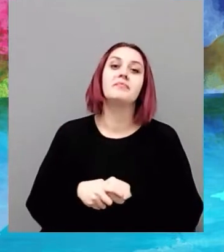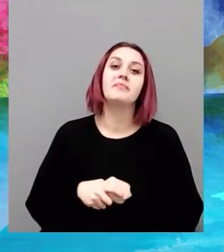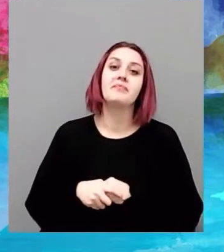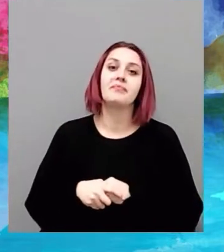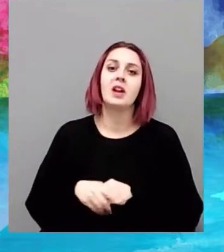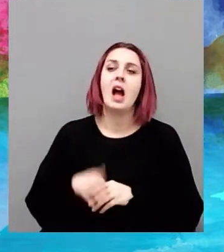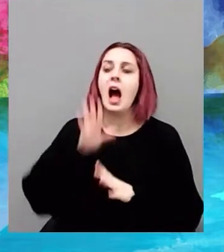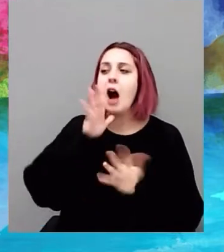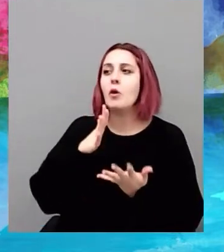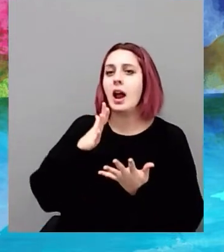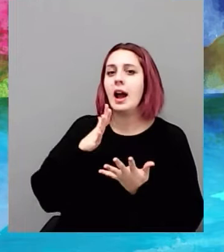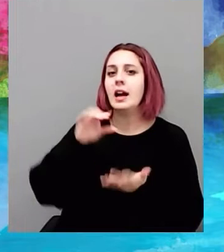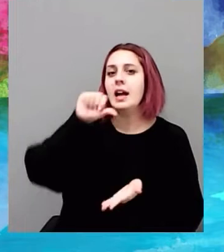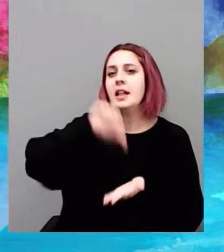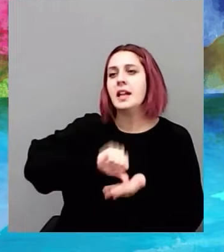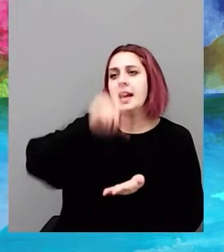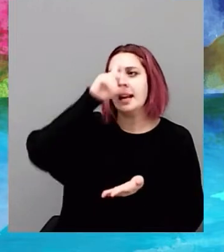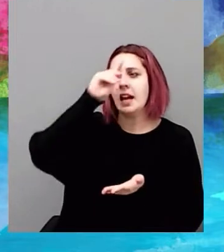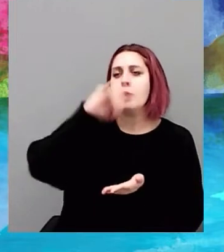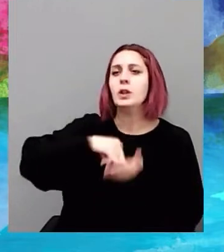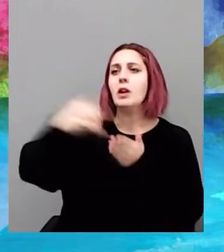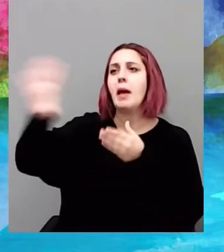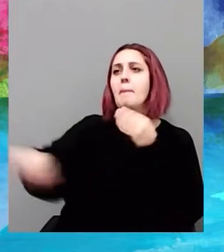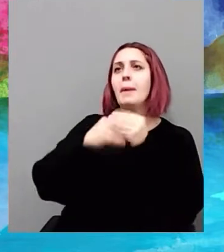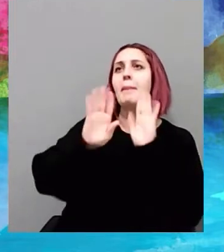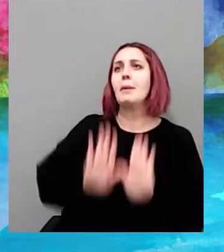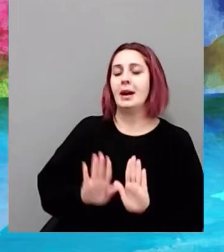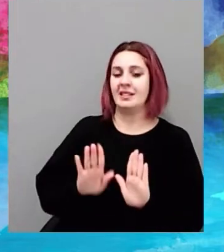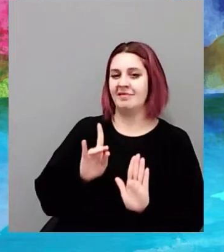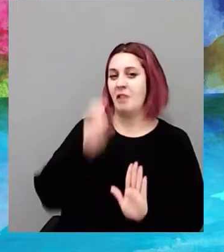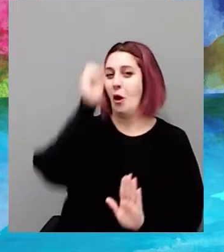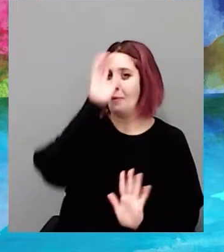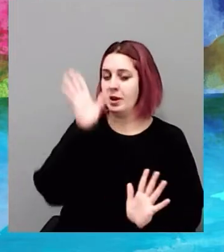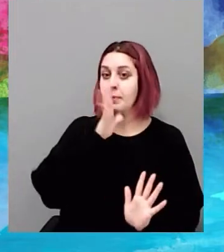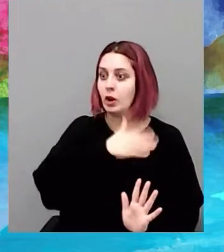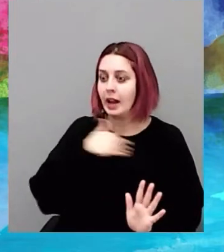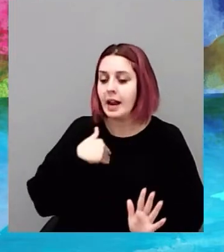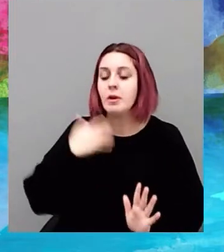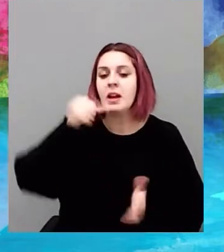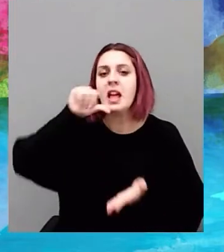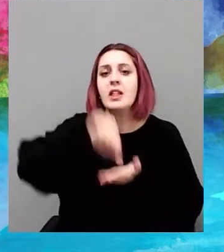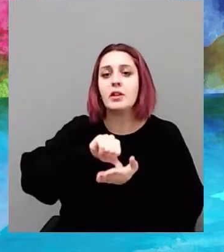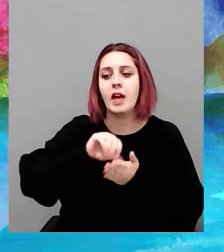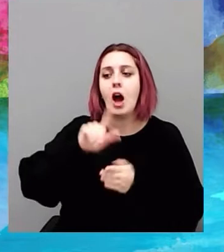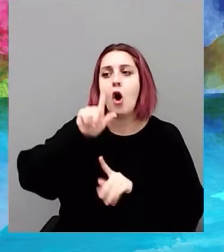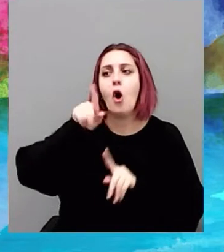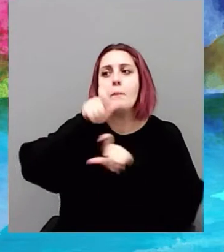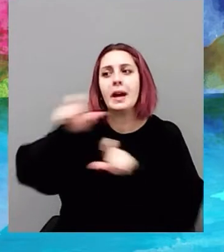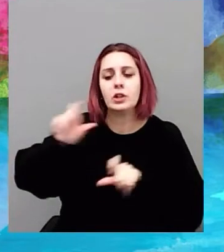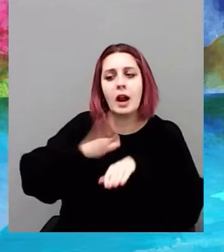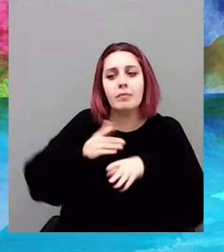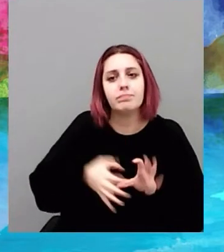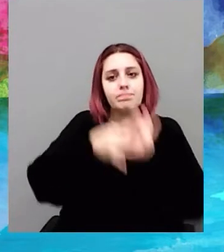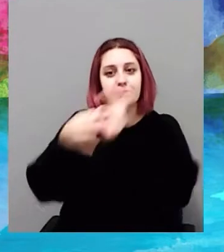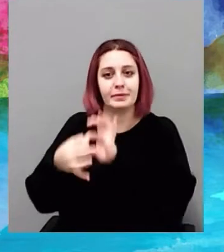often forget that we make all this for humans. So we have to understand the needs of the people. And here is the